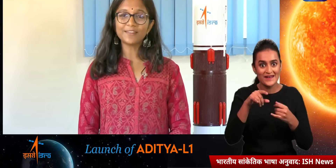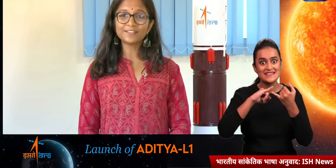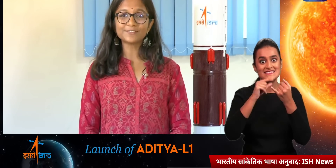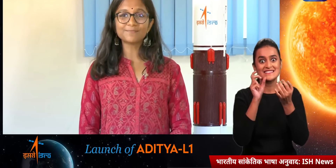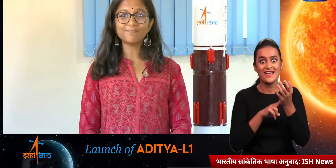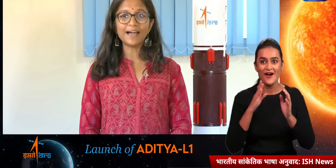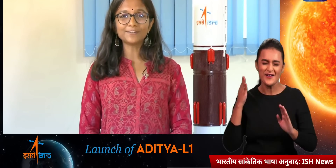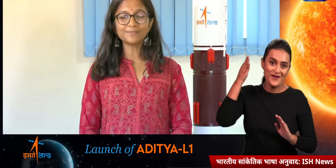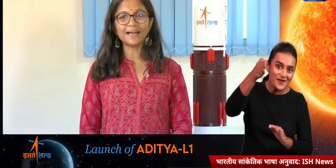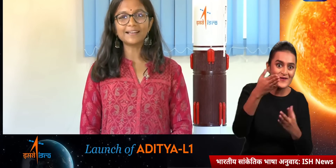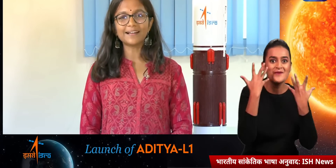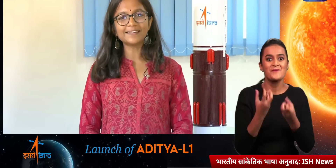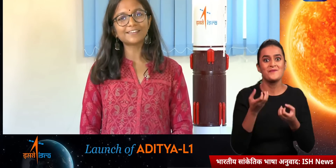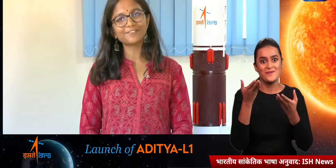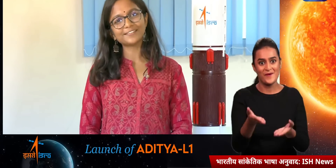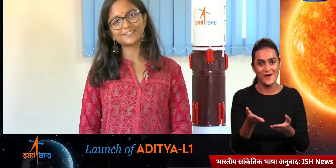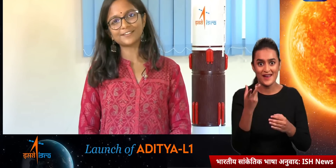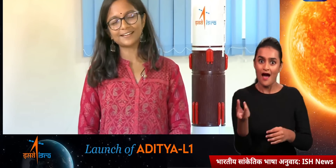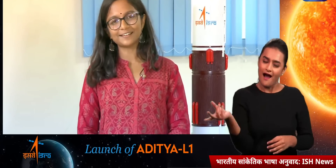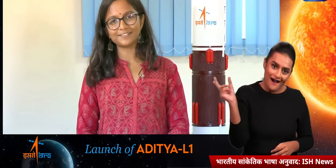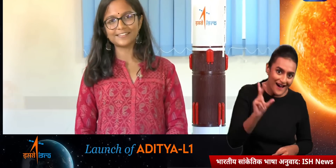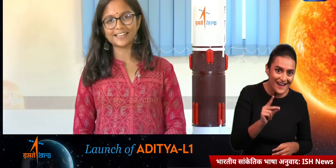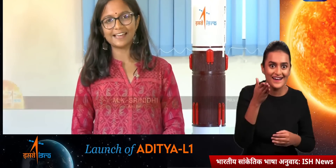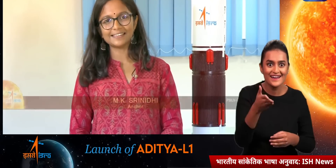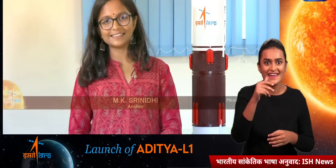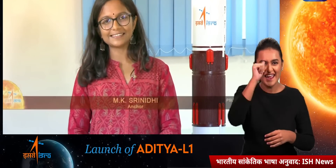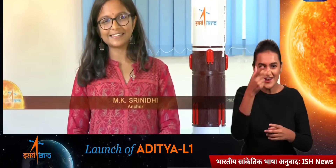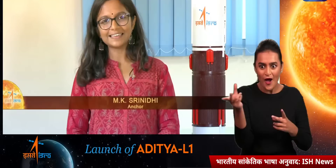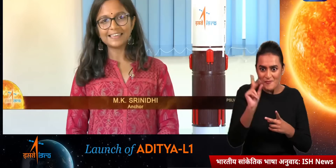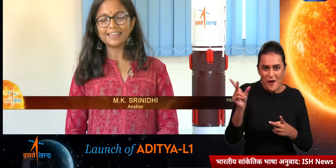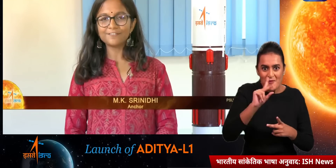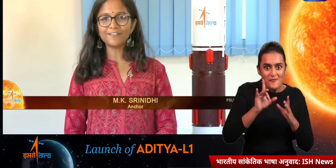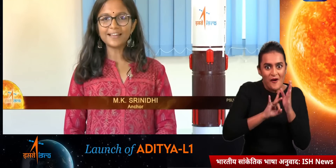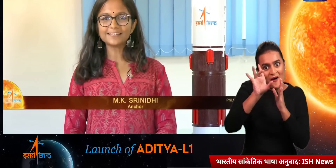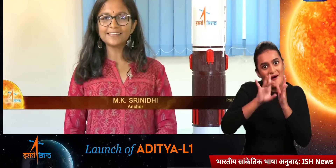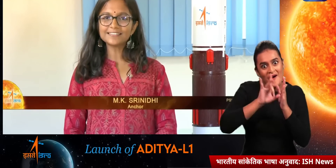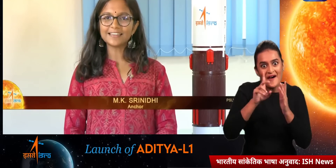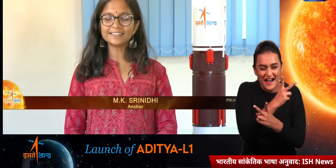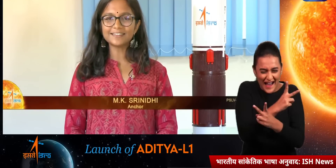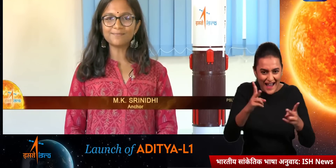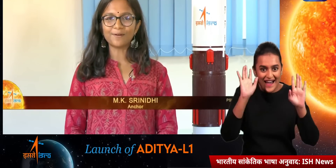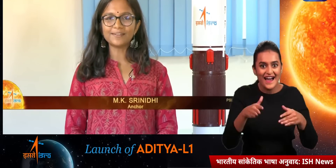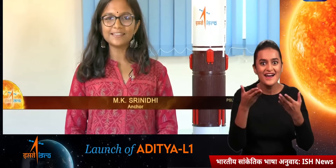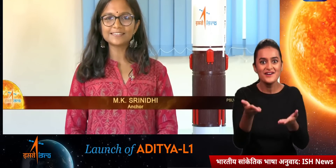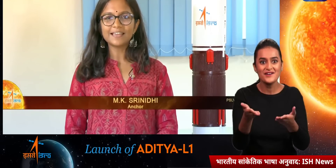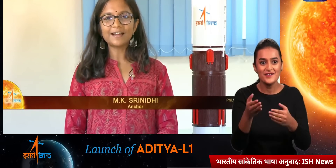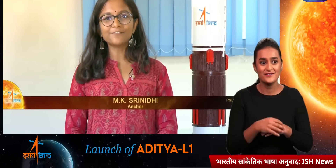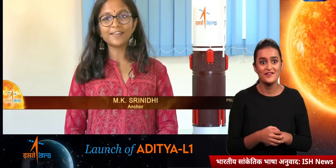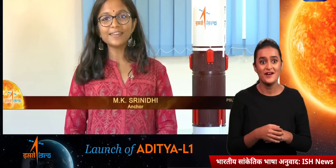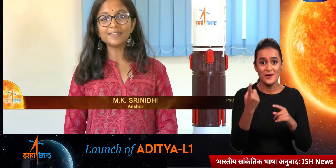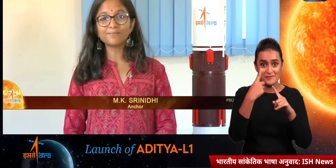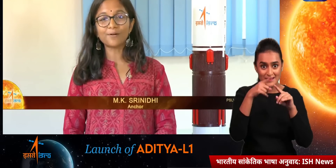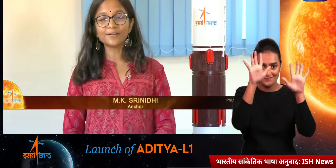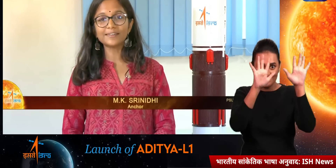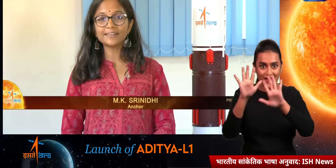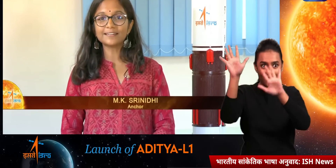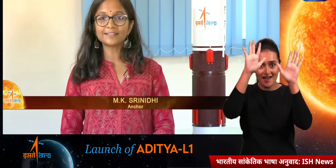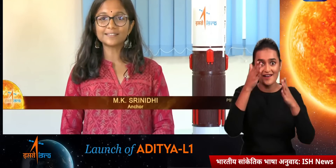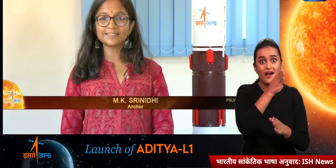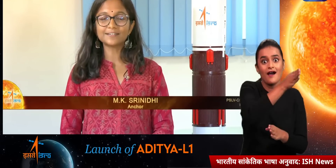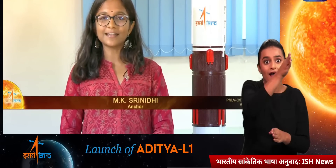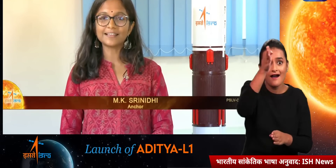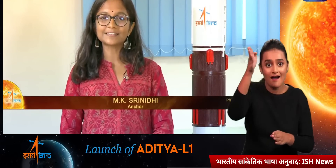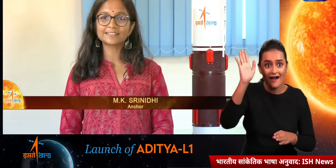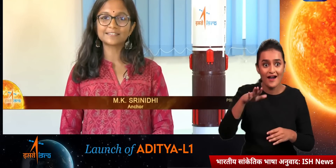scientific breakthroughs back to back are like feathers on our country's hats. In fact, these celestial bodies are very important and